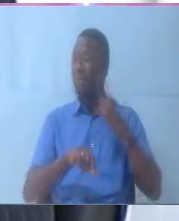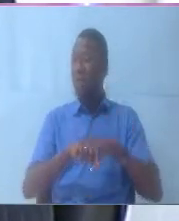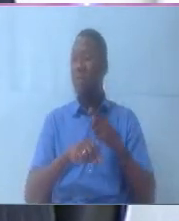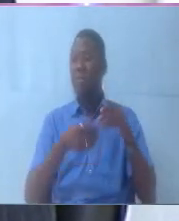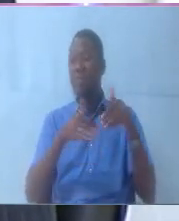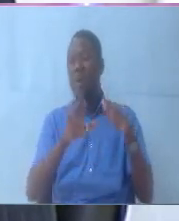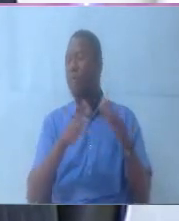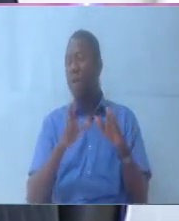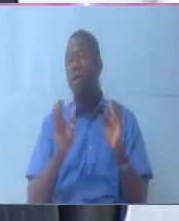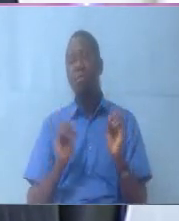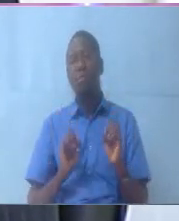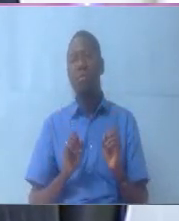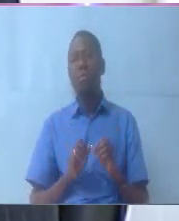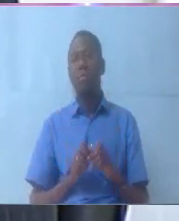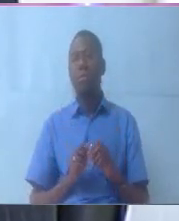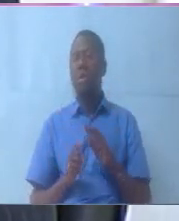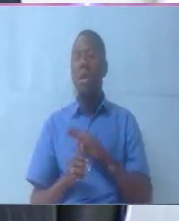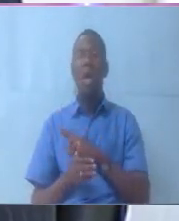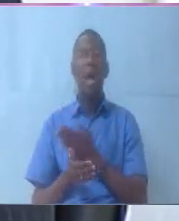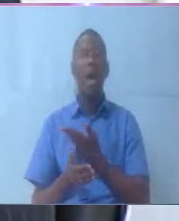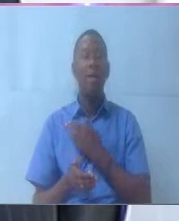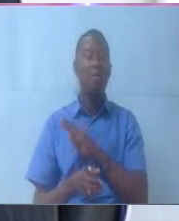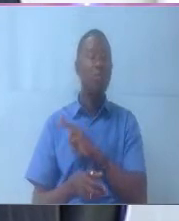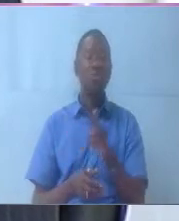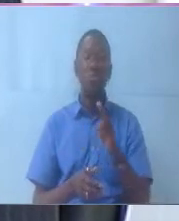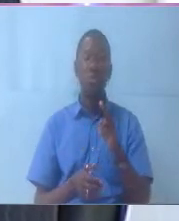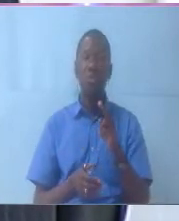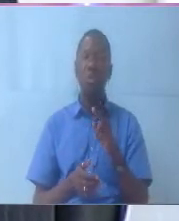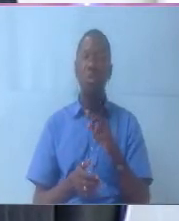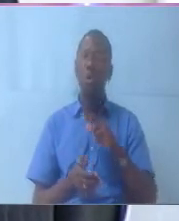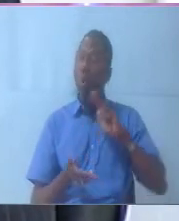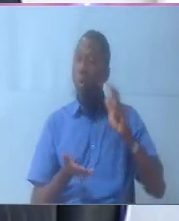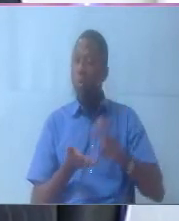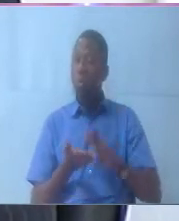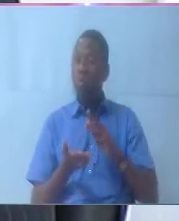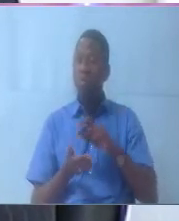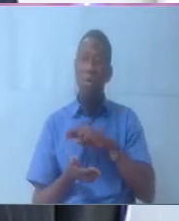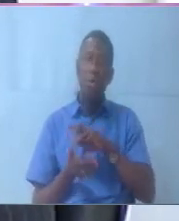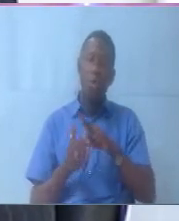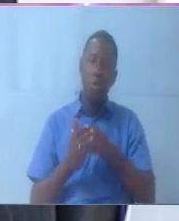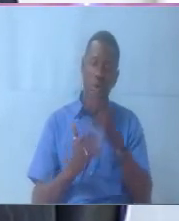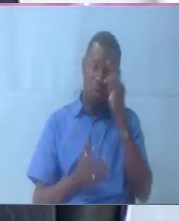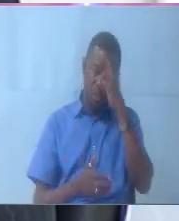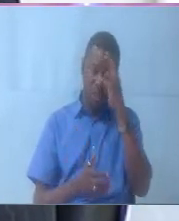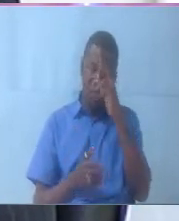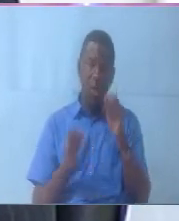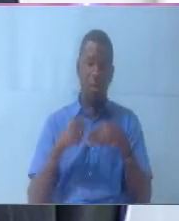without any reason. And when the state came back to this court for